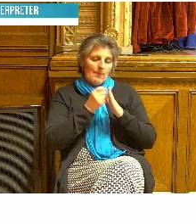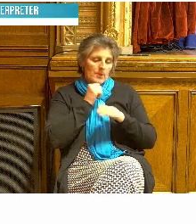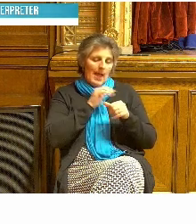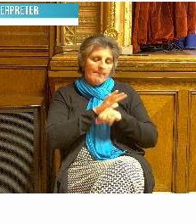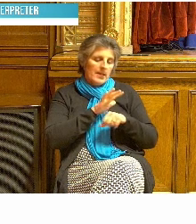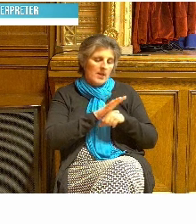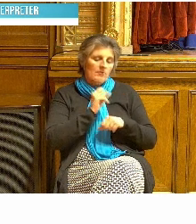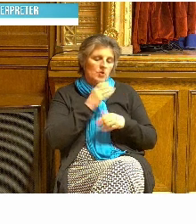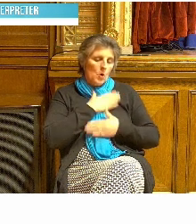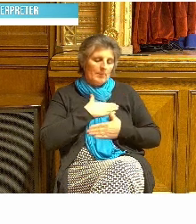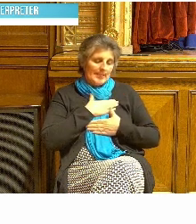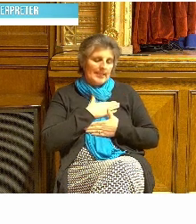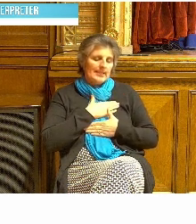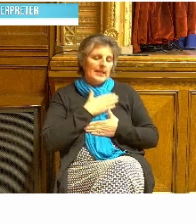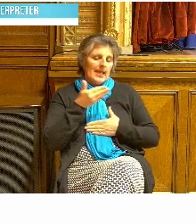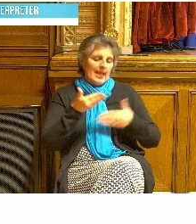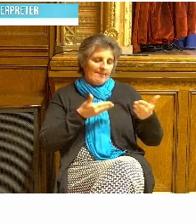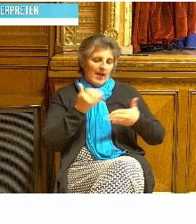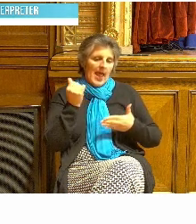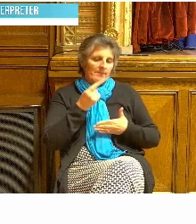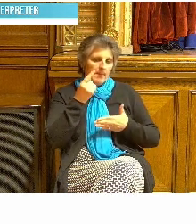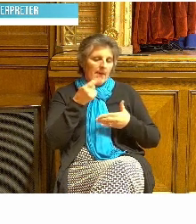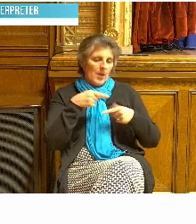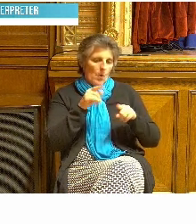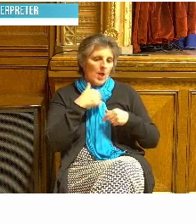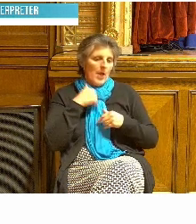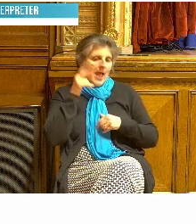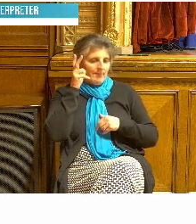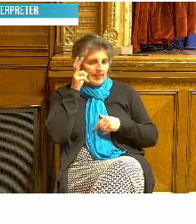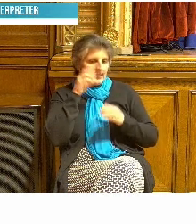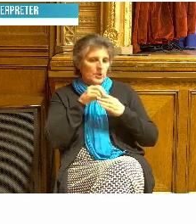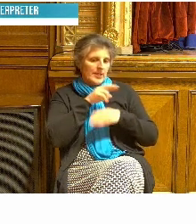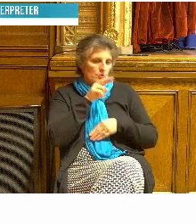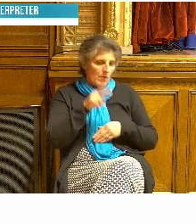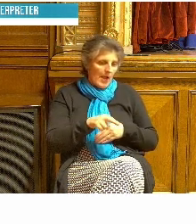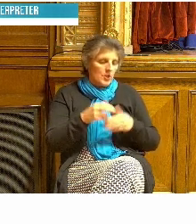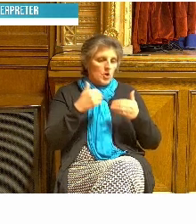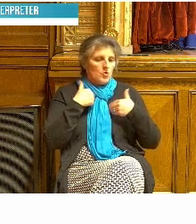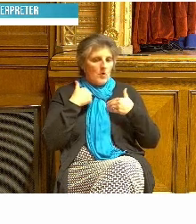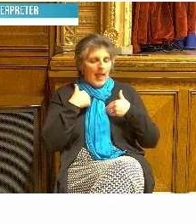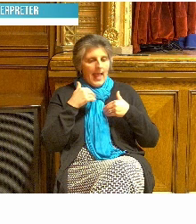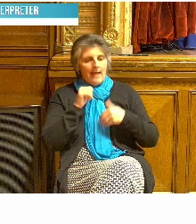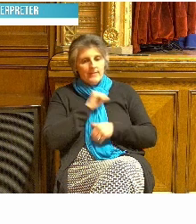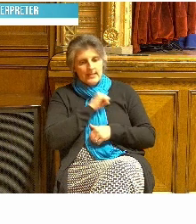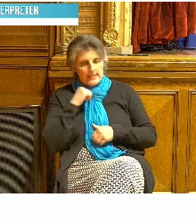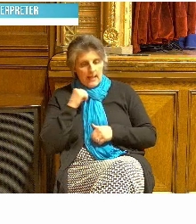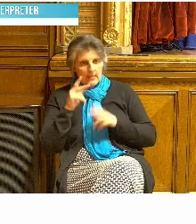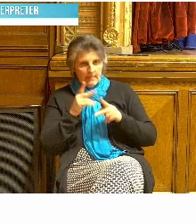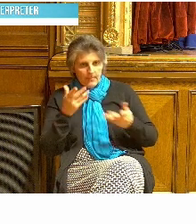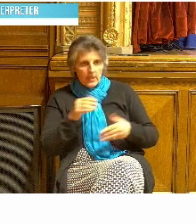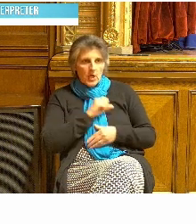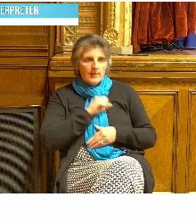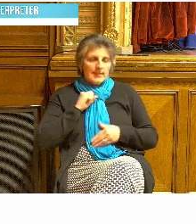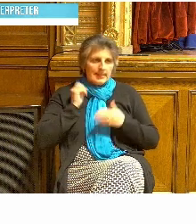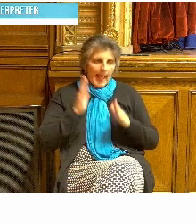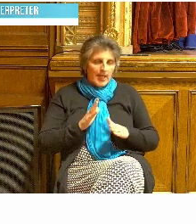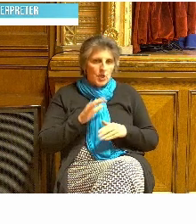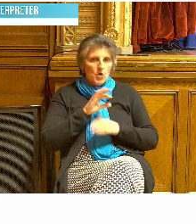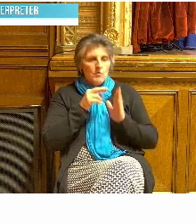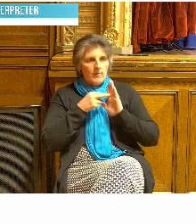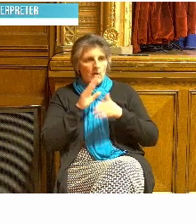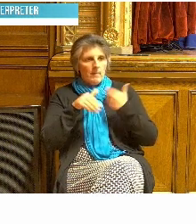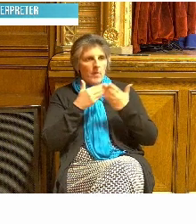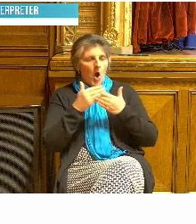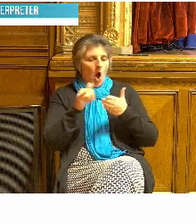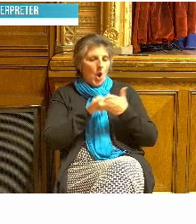enough, so please invite everybody while you have the listeners in Rochester, you have the assemblymen here, the senator representatives, but all